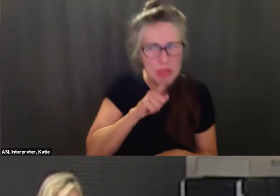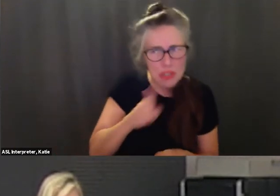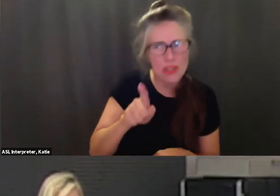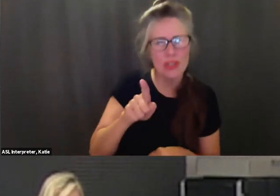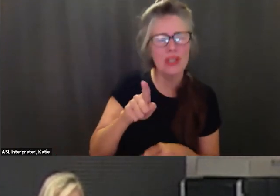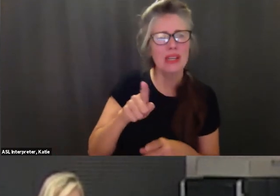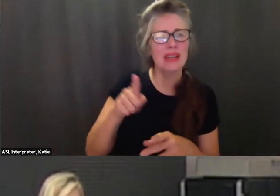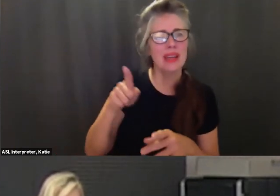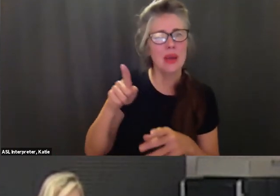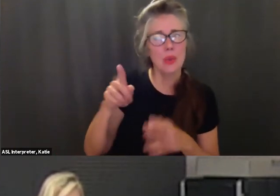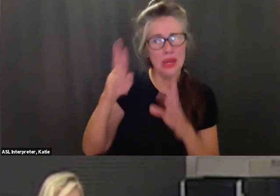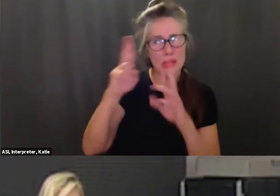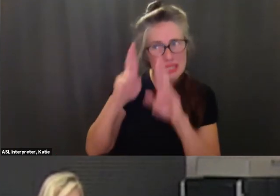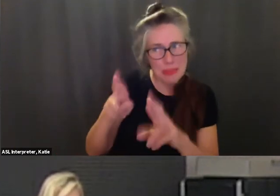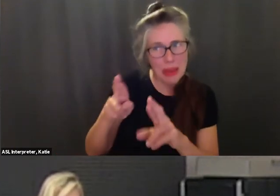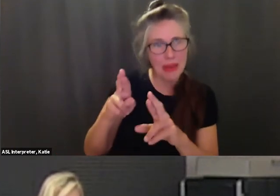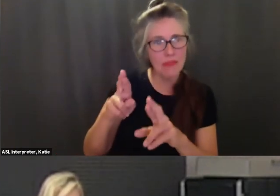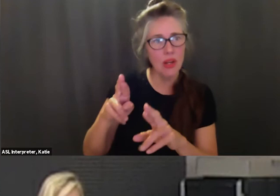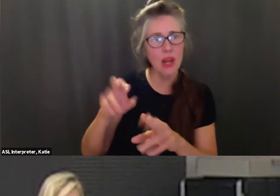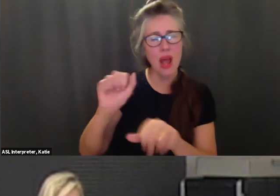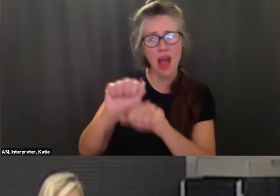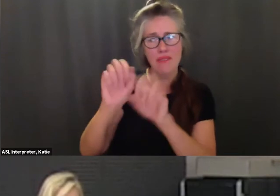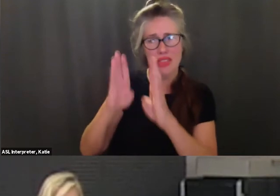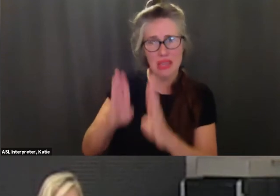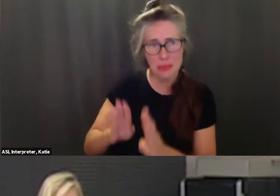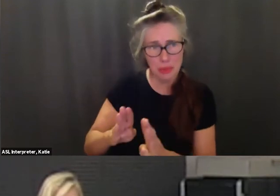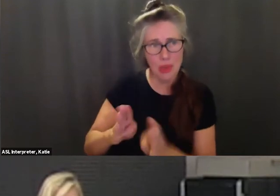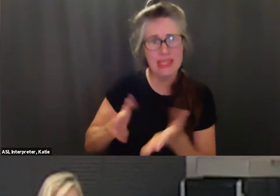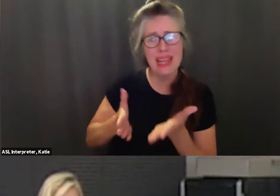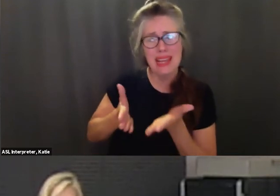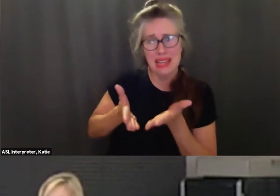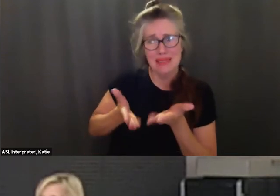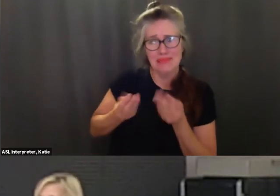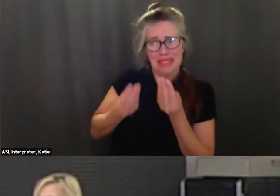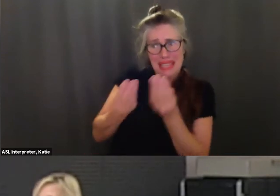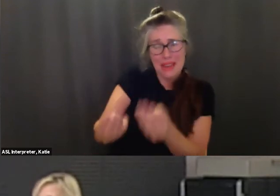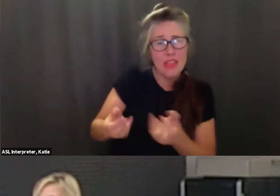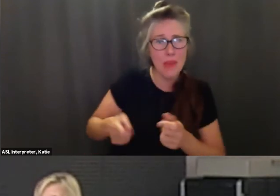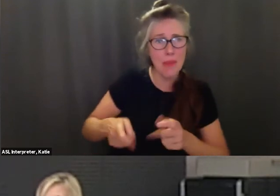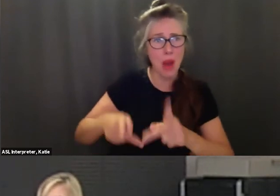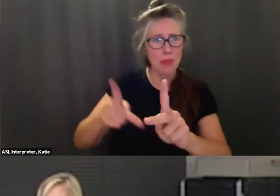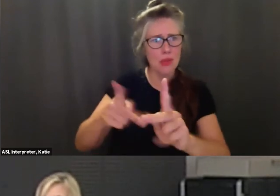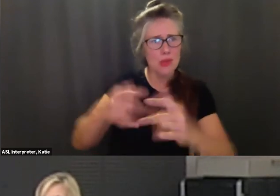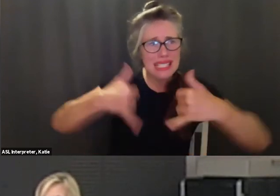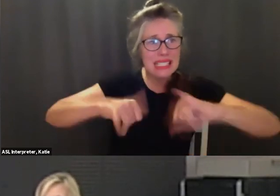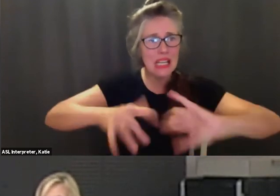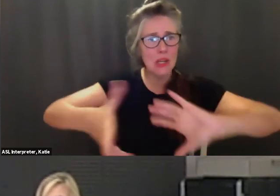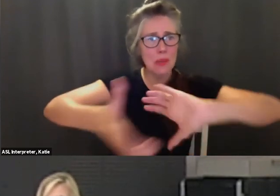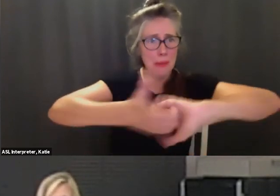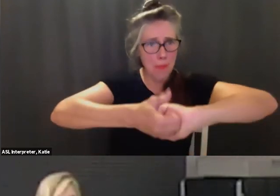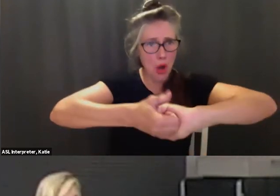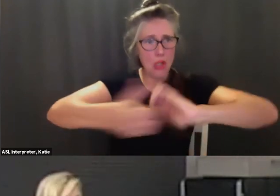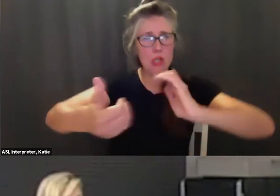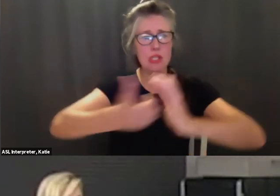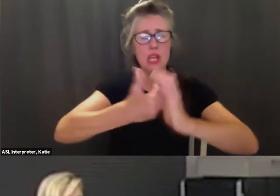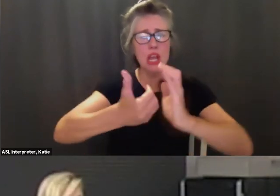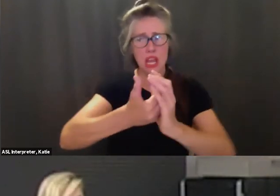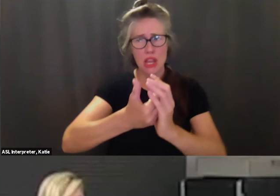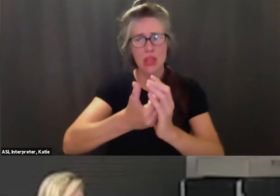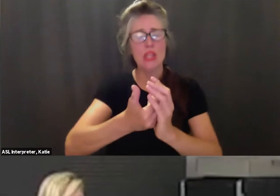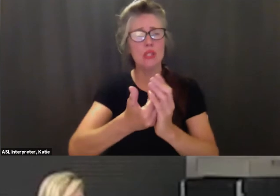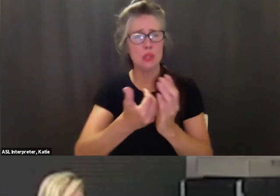that we are respectful of these employees and that we allow them to be partners in this new in